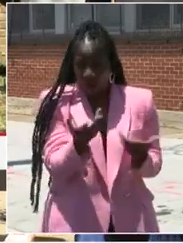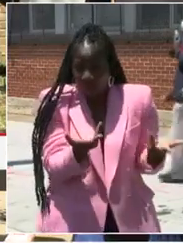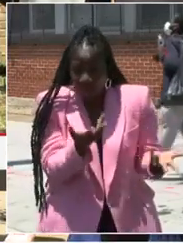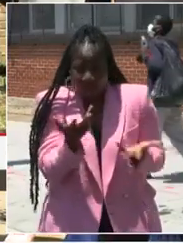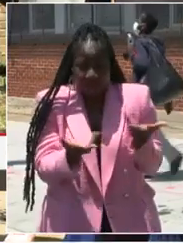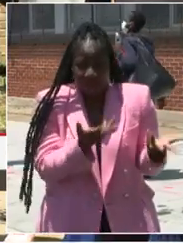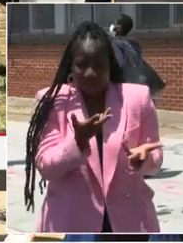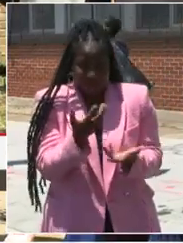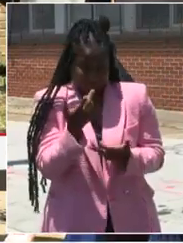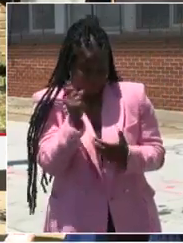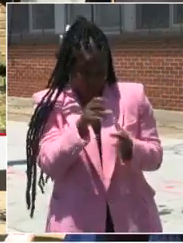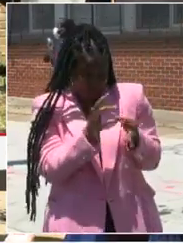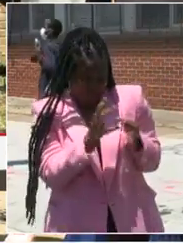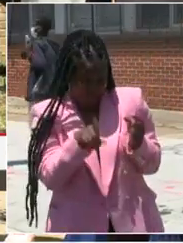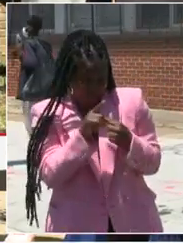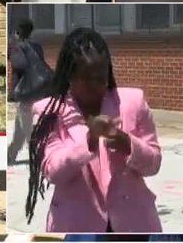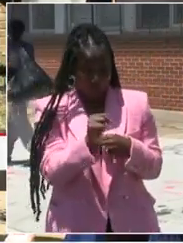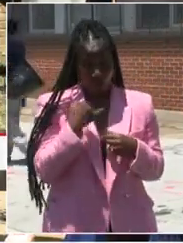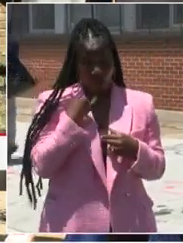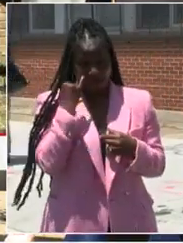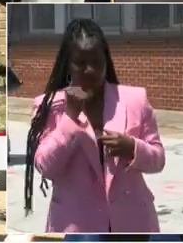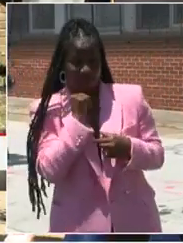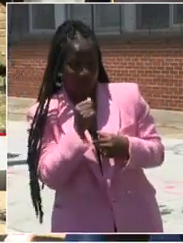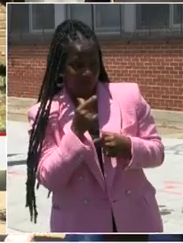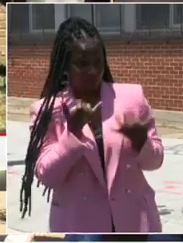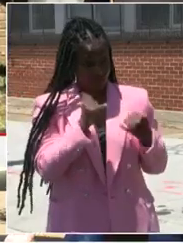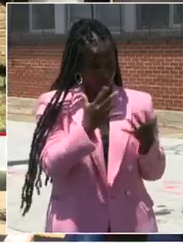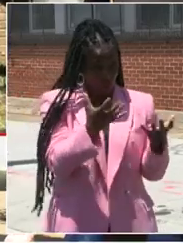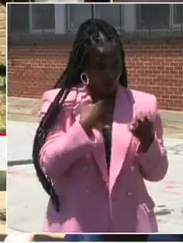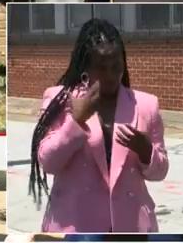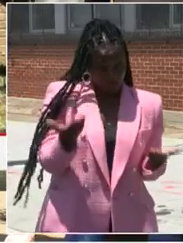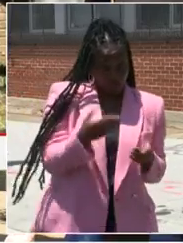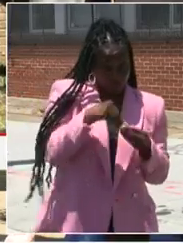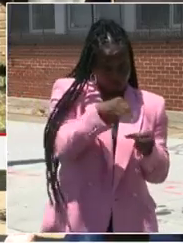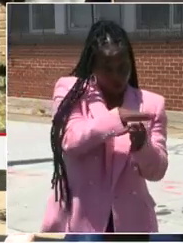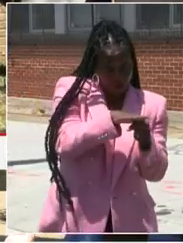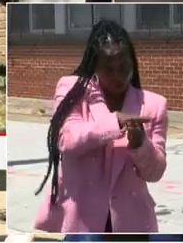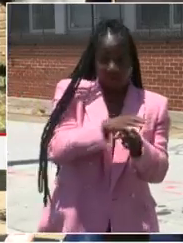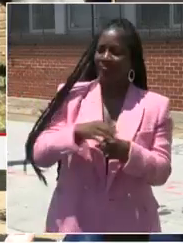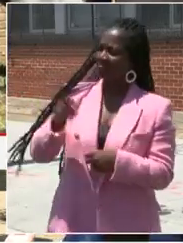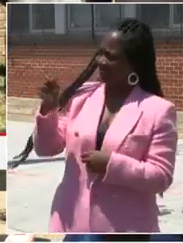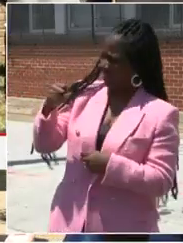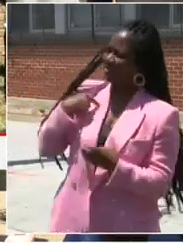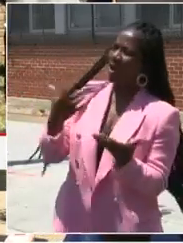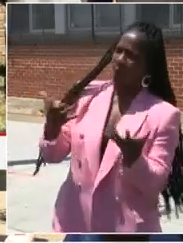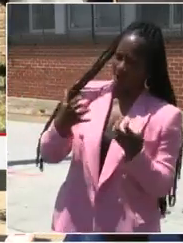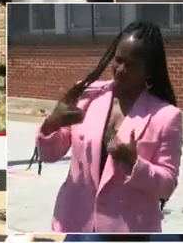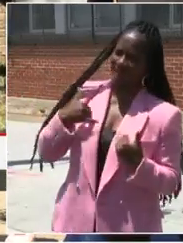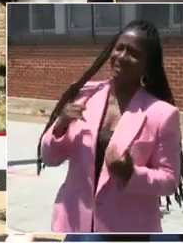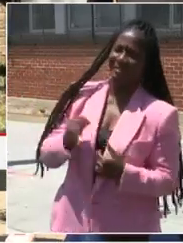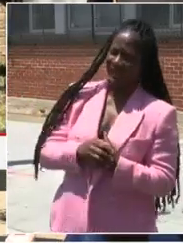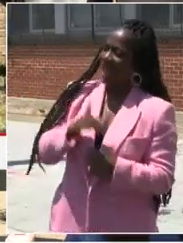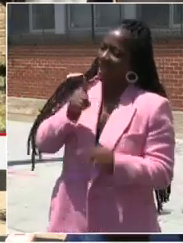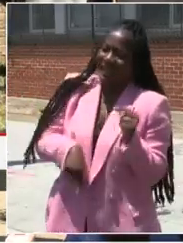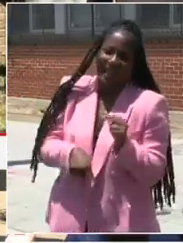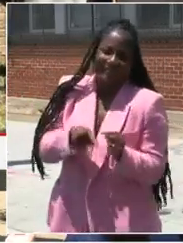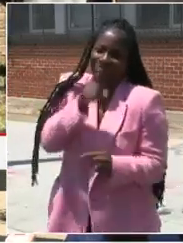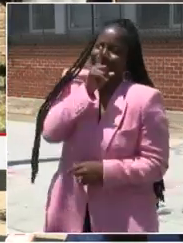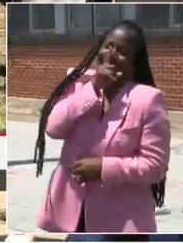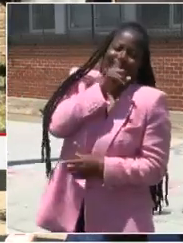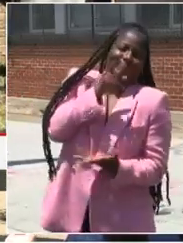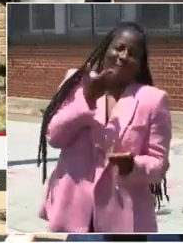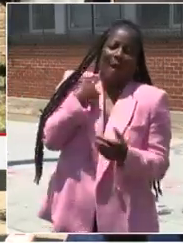if not, do you still want to have it in the area? I do want to have it. I can't say, and I'm looking forward to